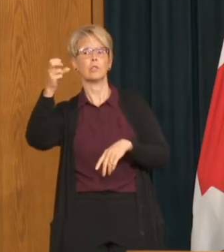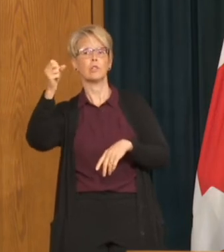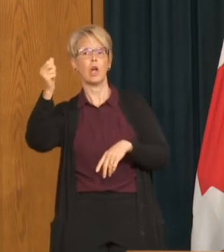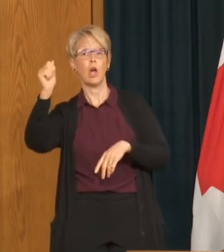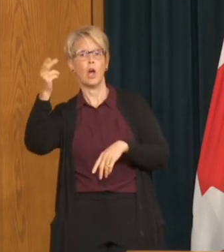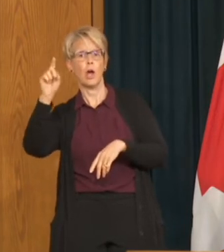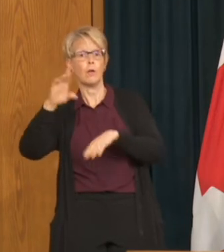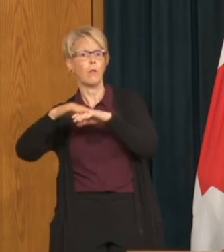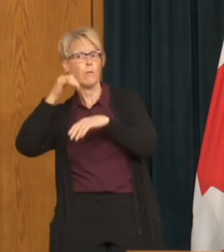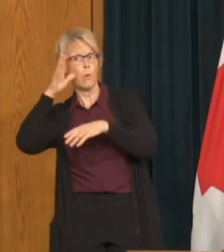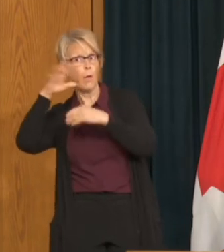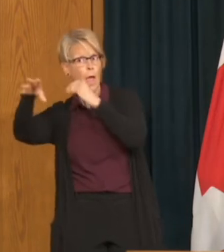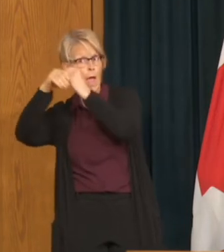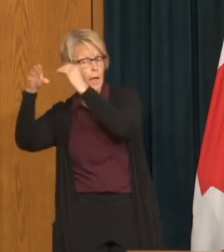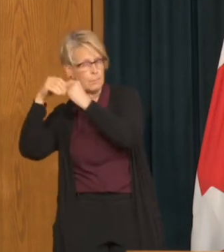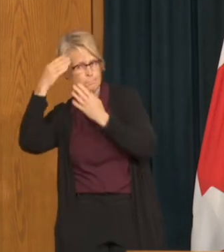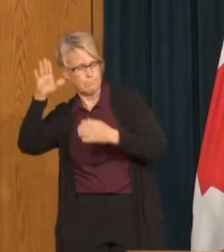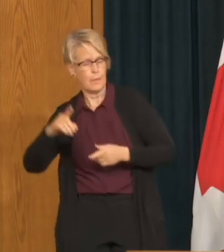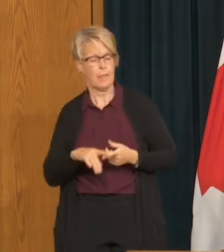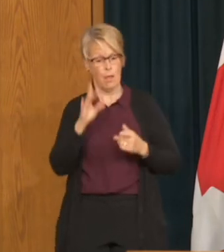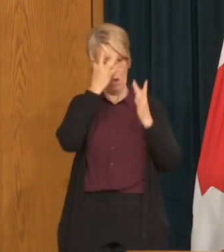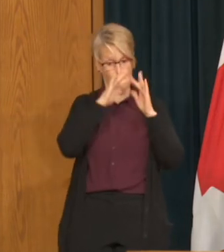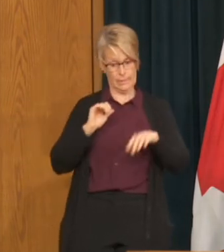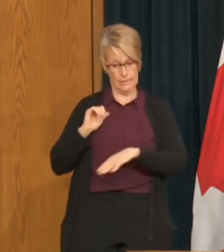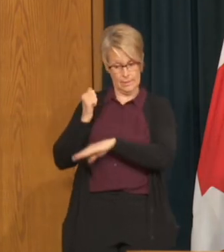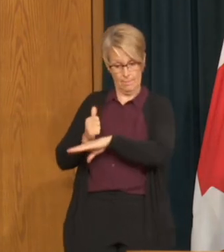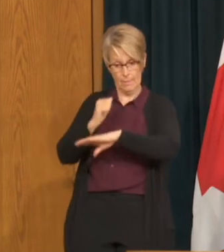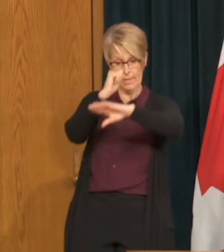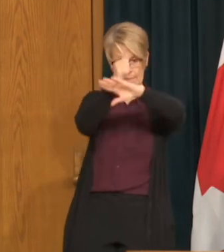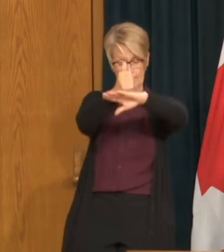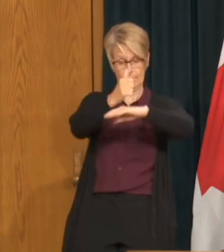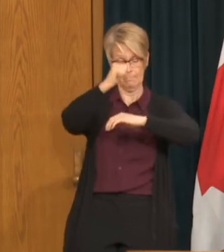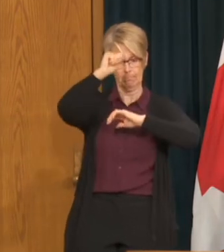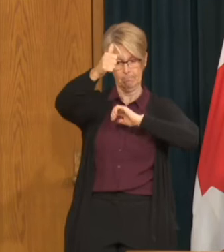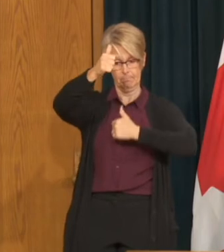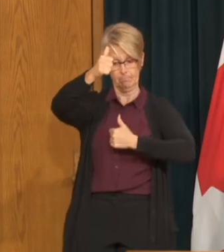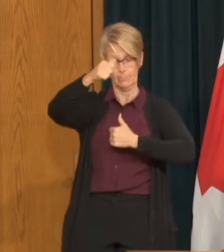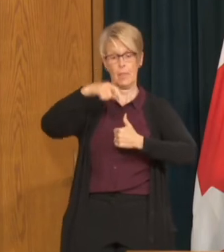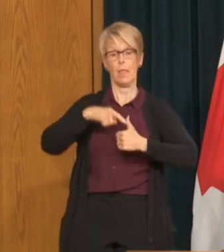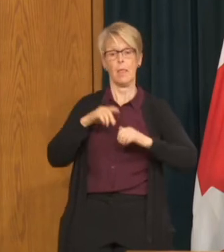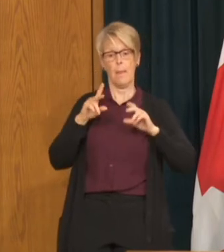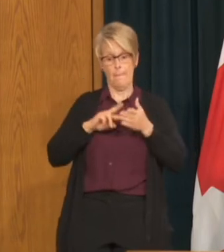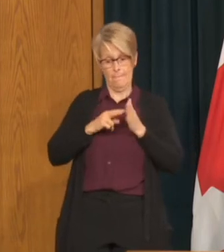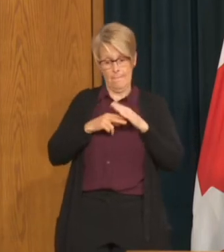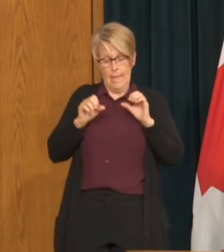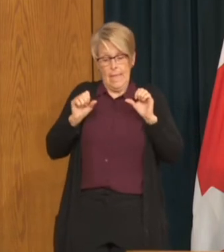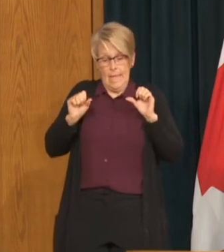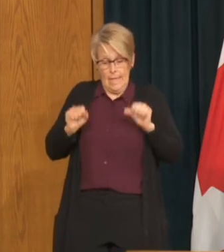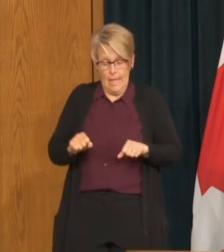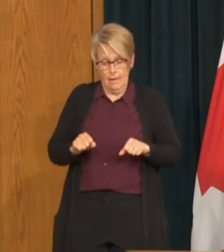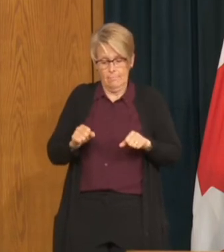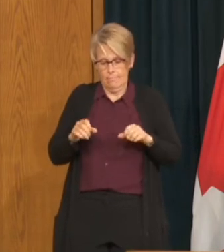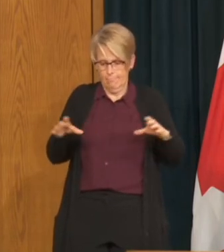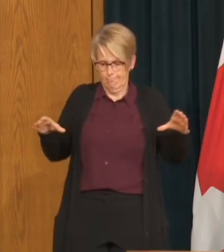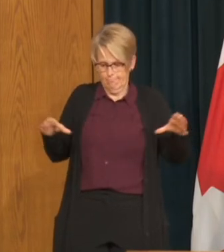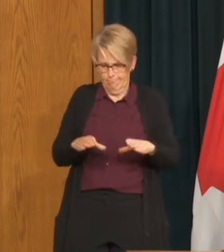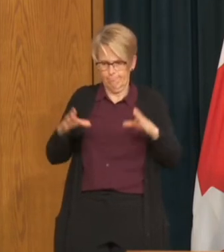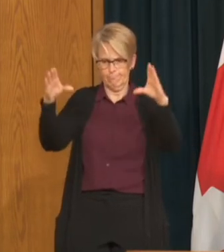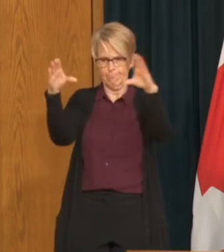hospitals being set up in a way so that we can use them to have capacity for acute care near our two